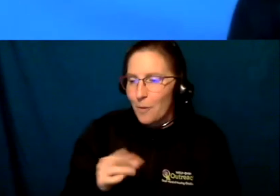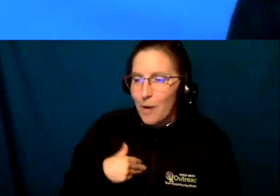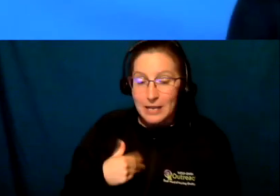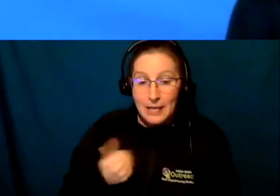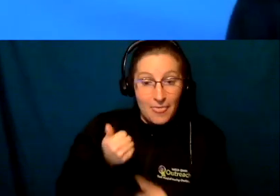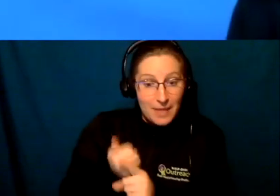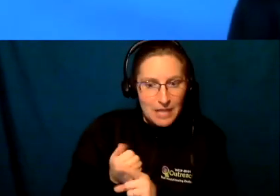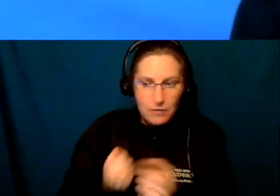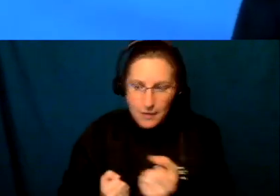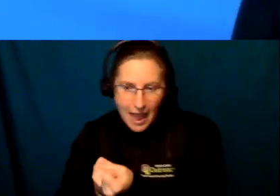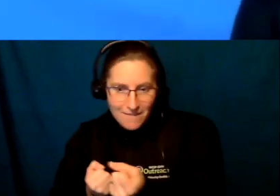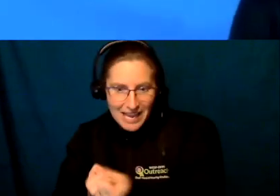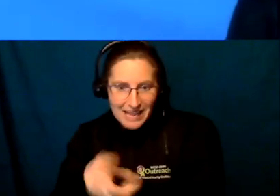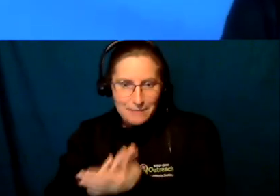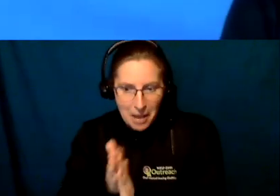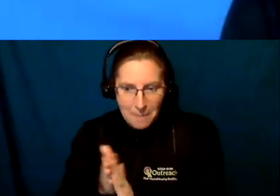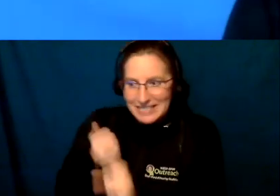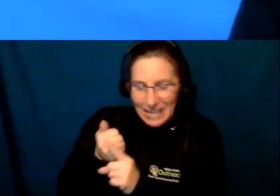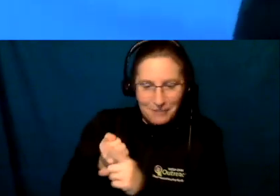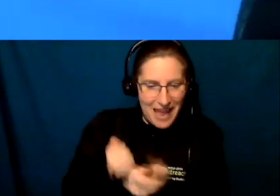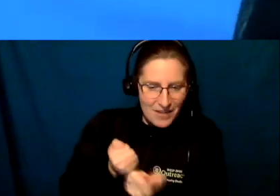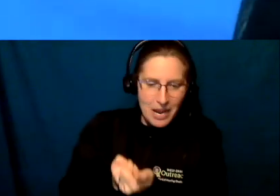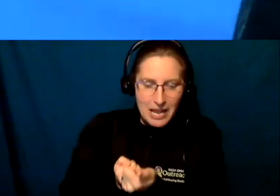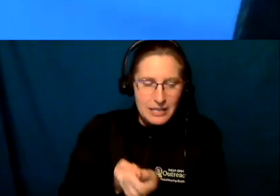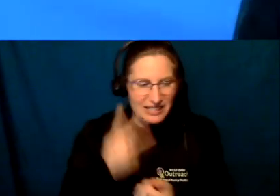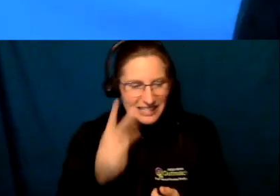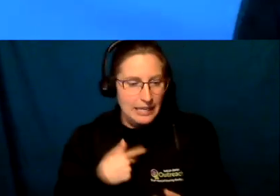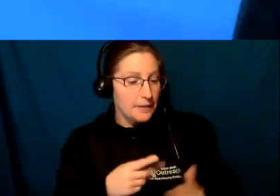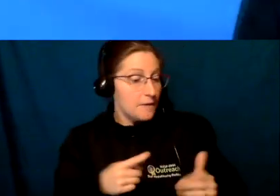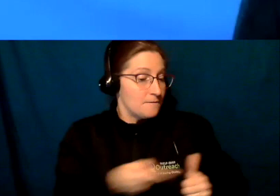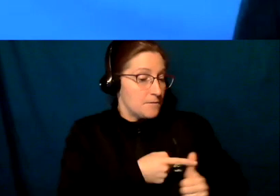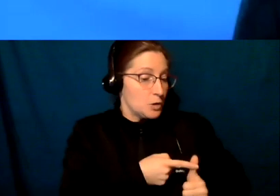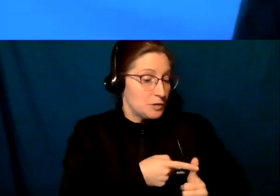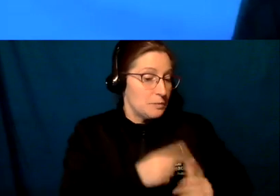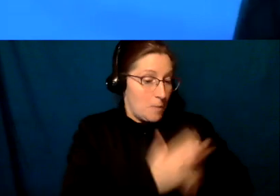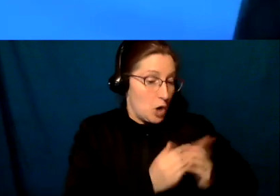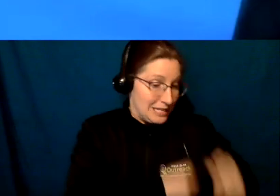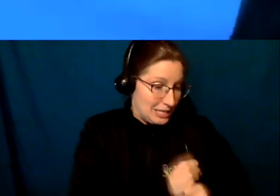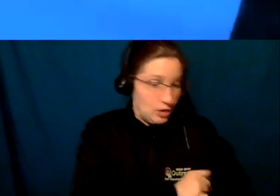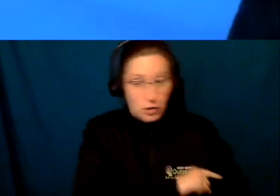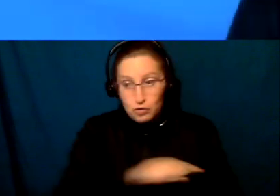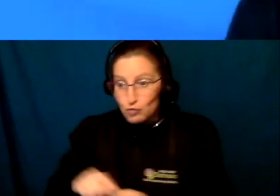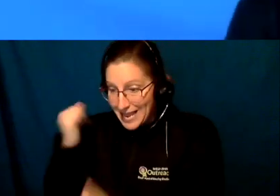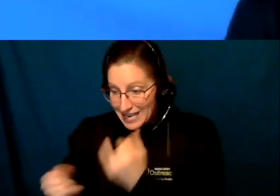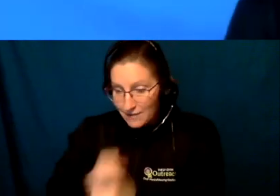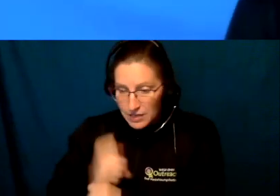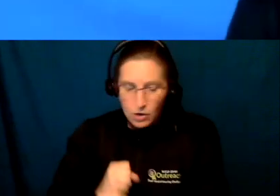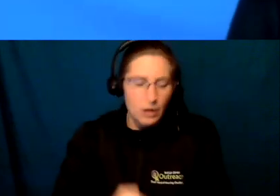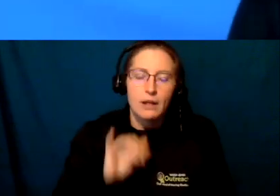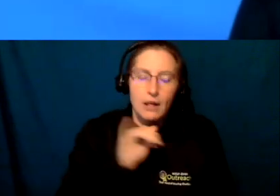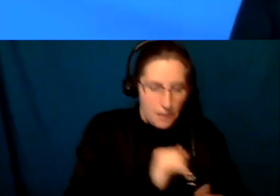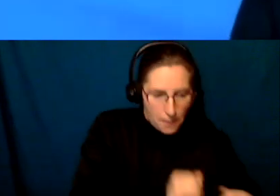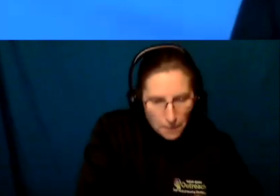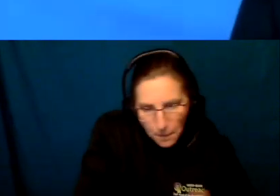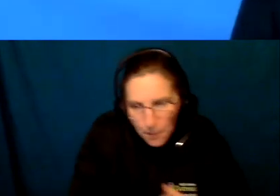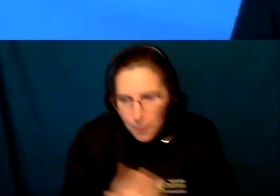self-advocacy skills, and seeing that growth from like the beginning of the year to the end of the year is what truly like keeps me going every day.